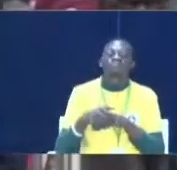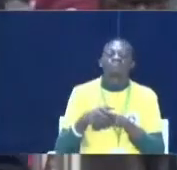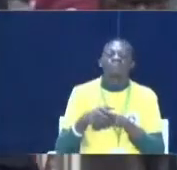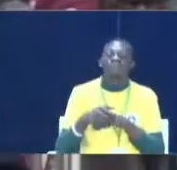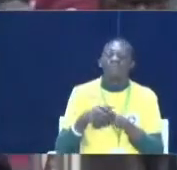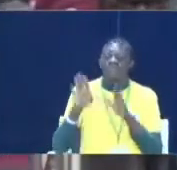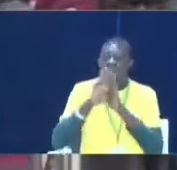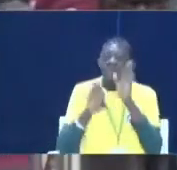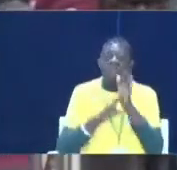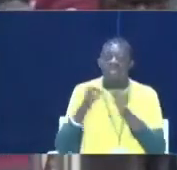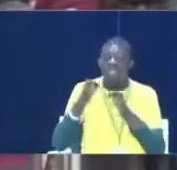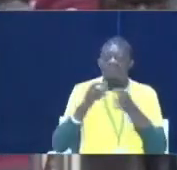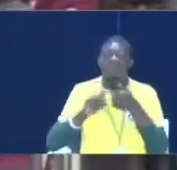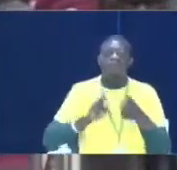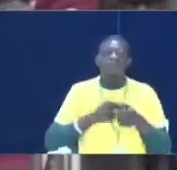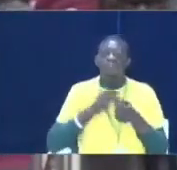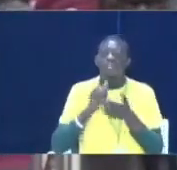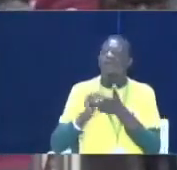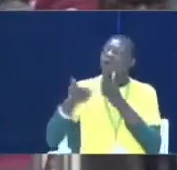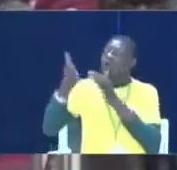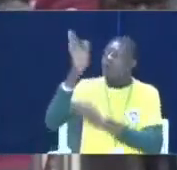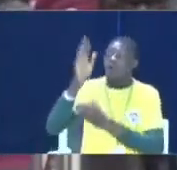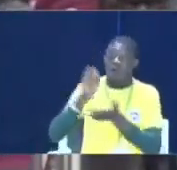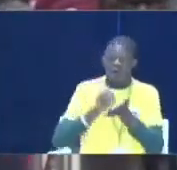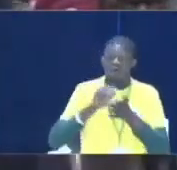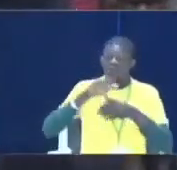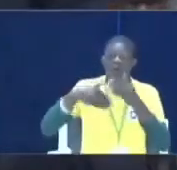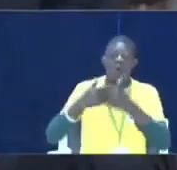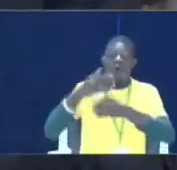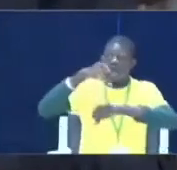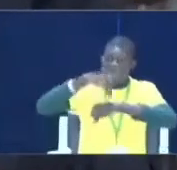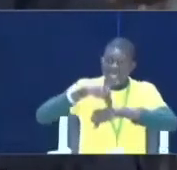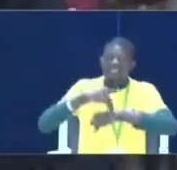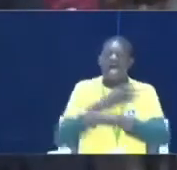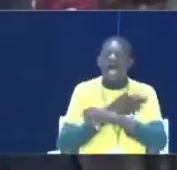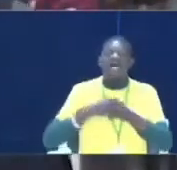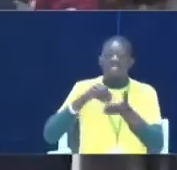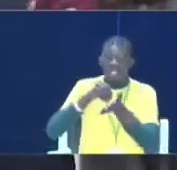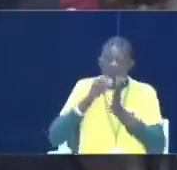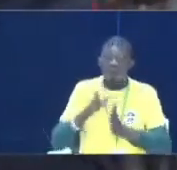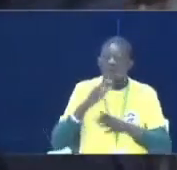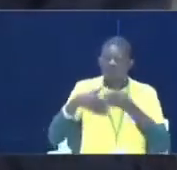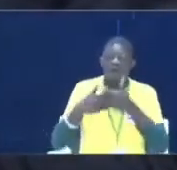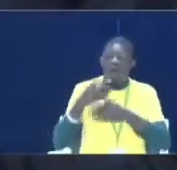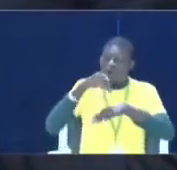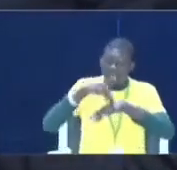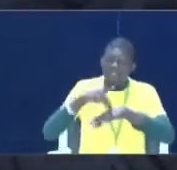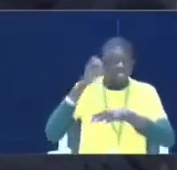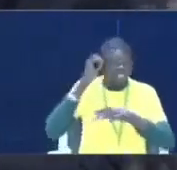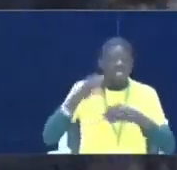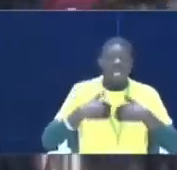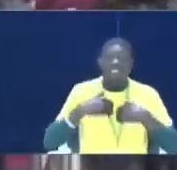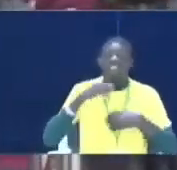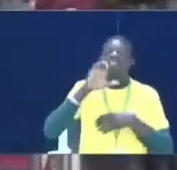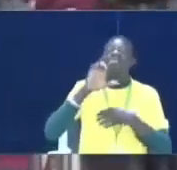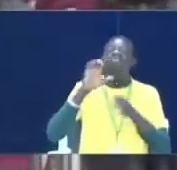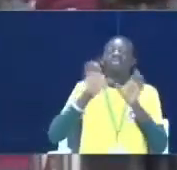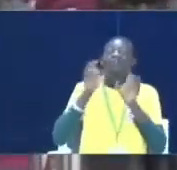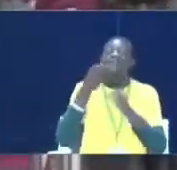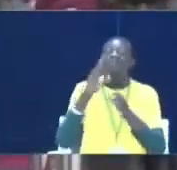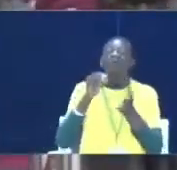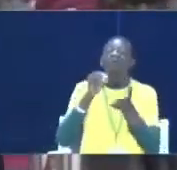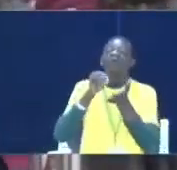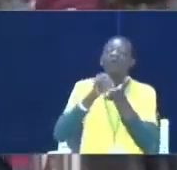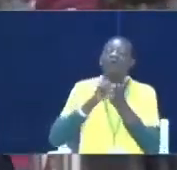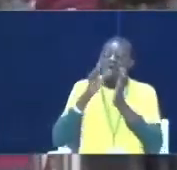The Bible made us to understand that God owns the whole earth. He is the owner of the earth. he has the seal of all, the certificate of